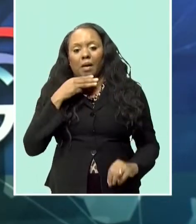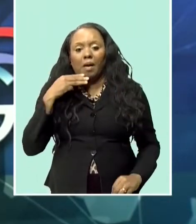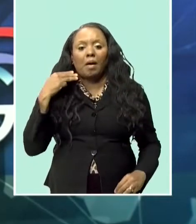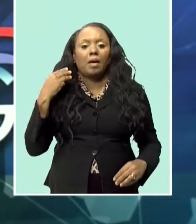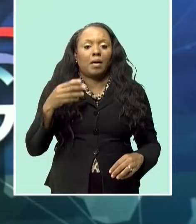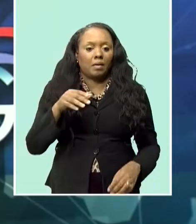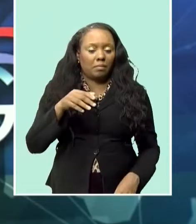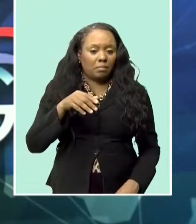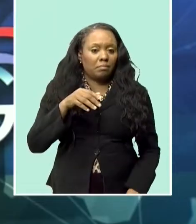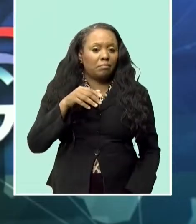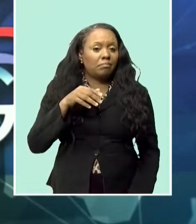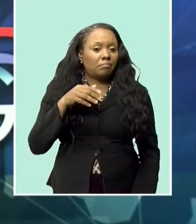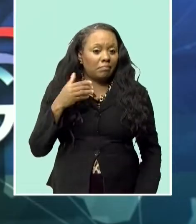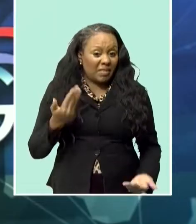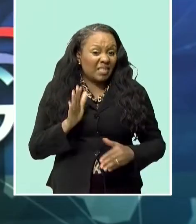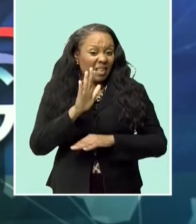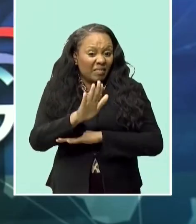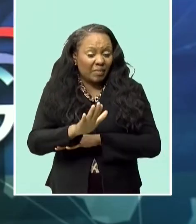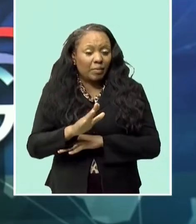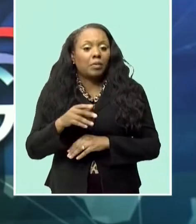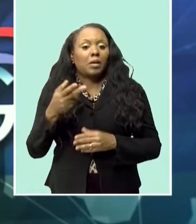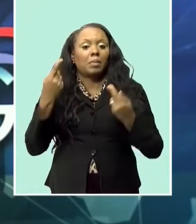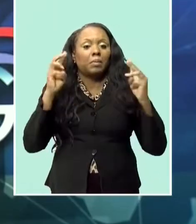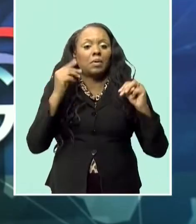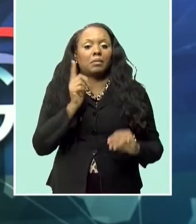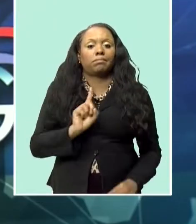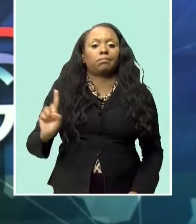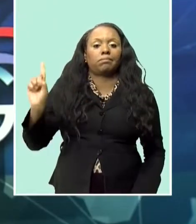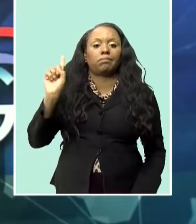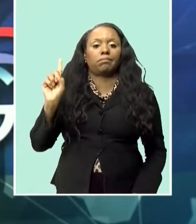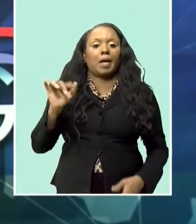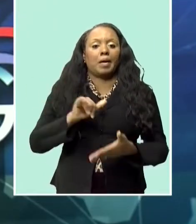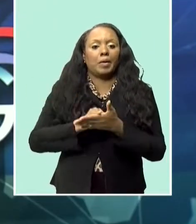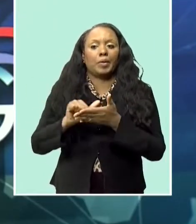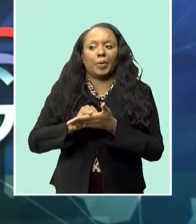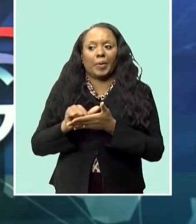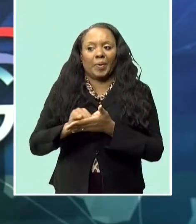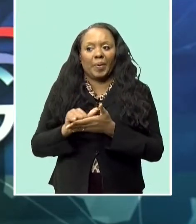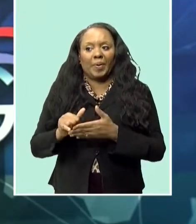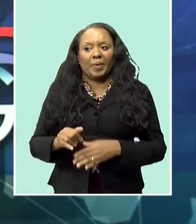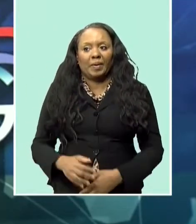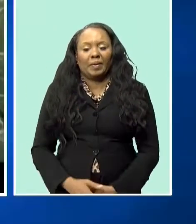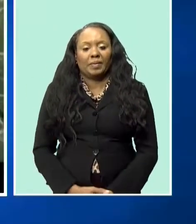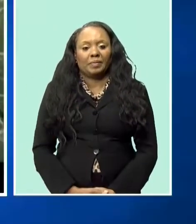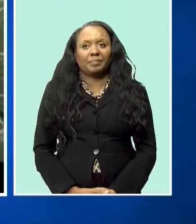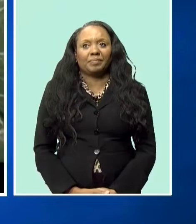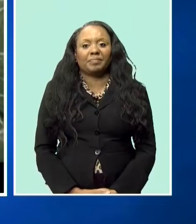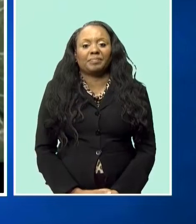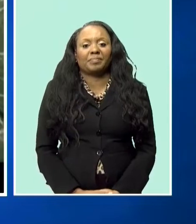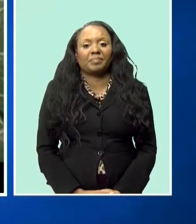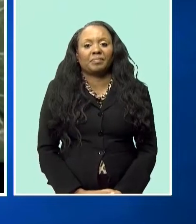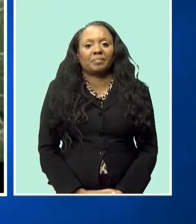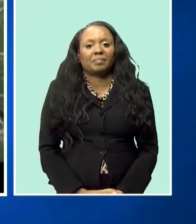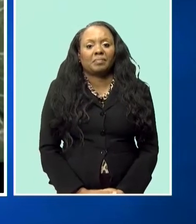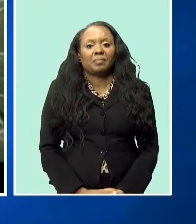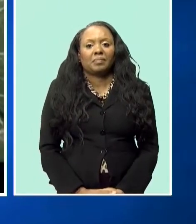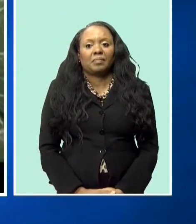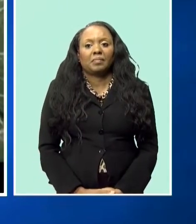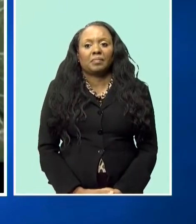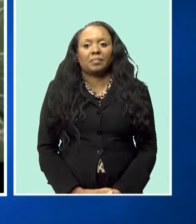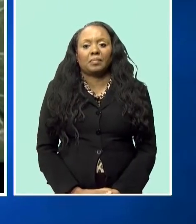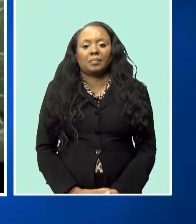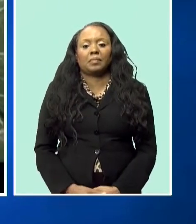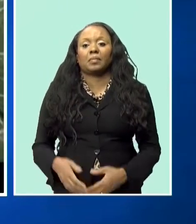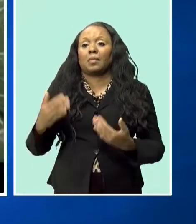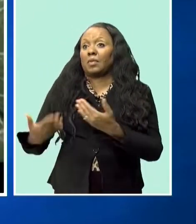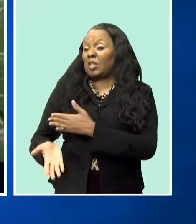she addressed the United Nations 77th General Assembly in New York. This morning, I received news